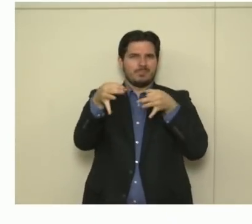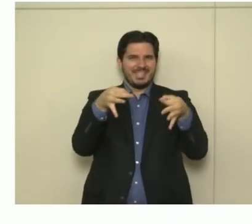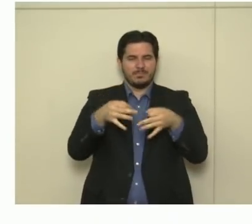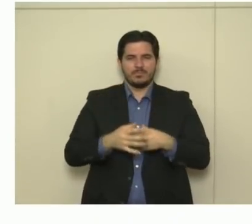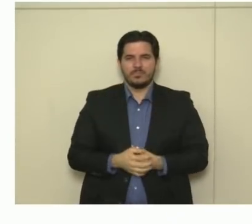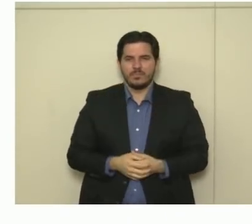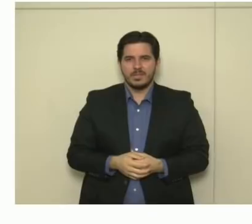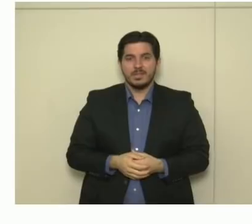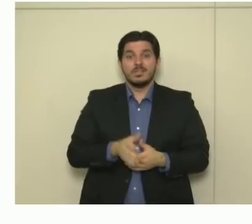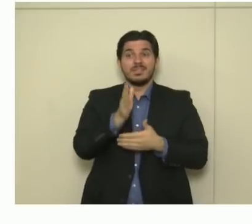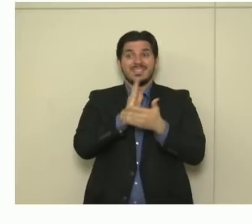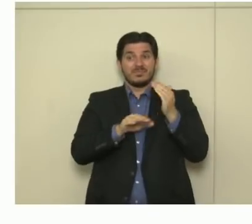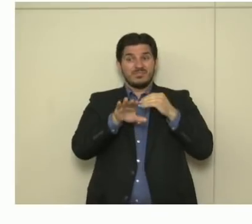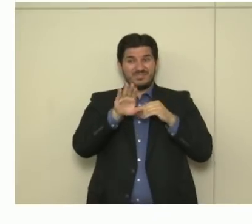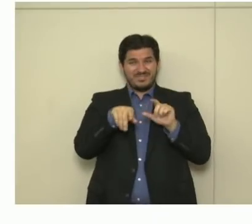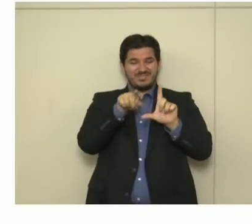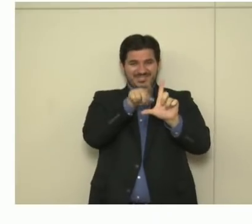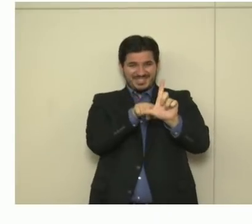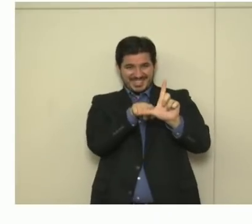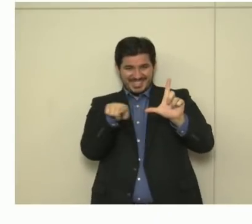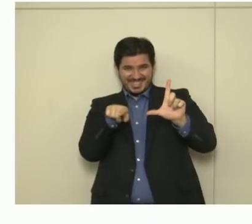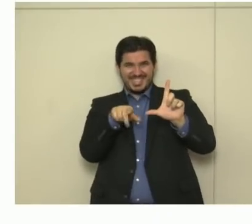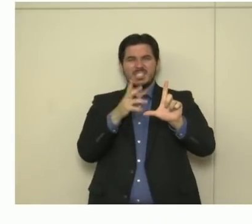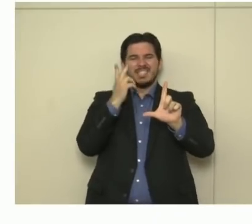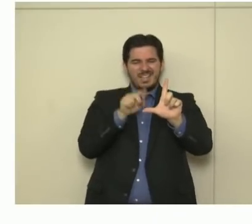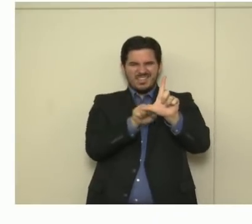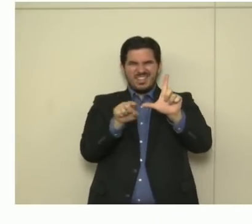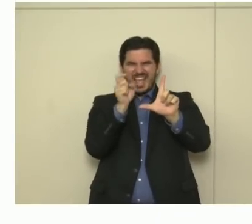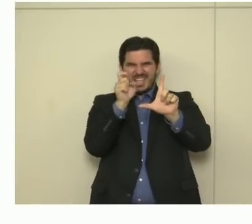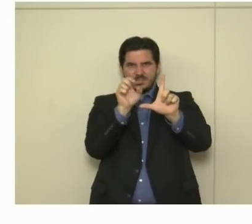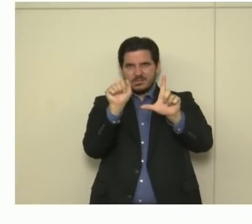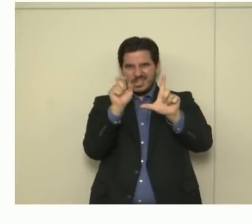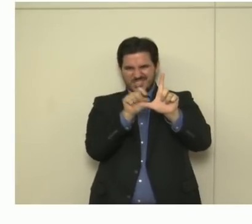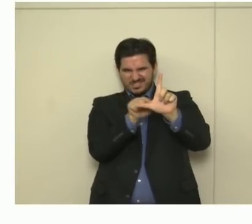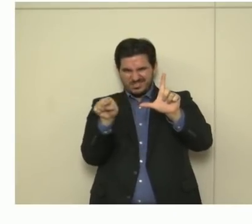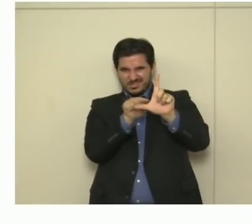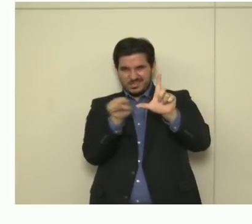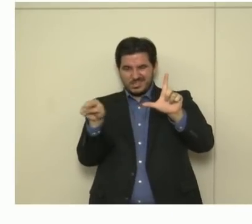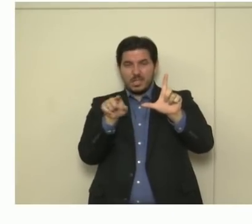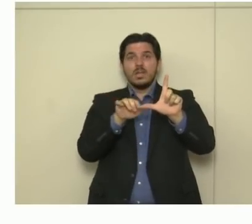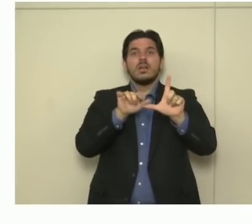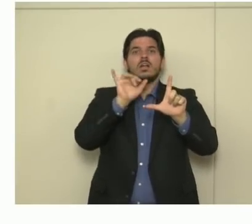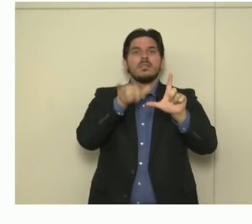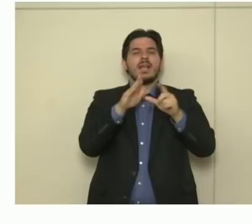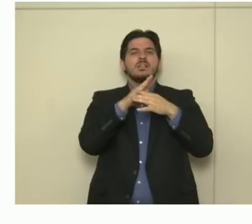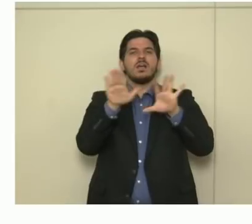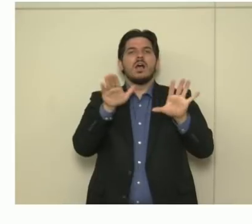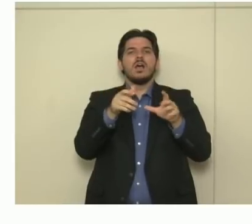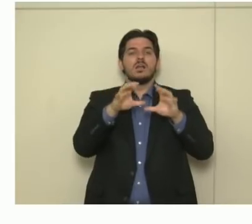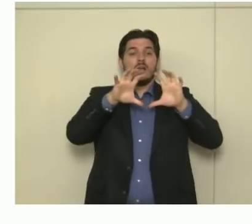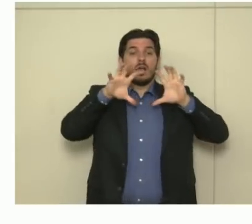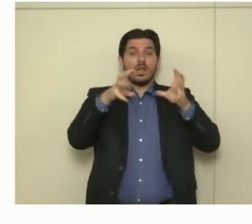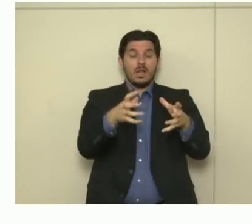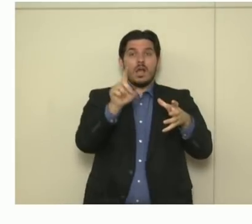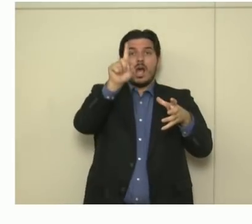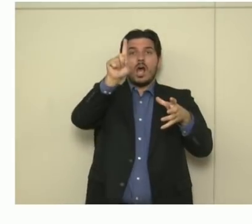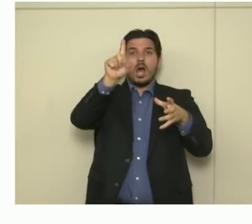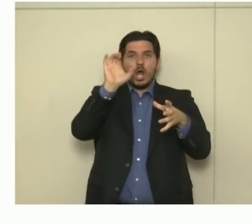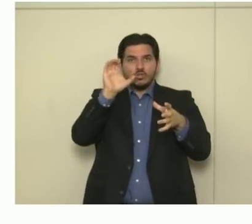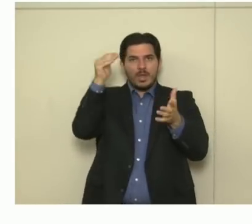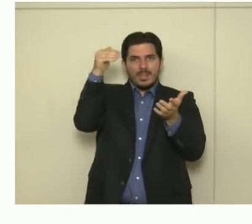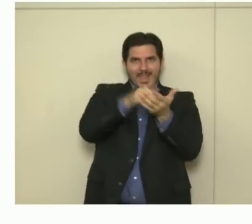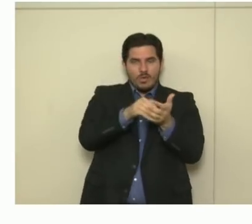the x-axis, is the average daily cases per 100,000 population. So we would take the number of